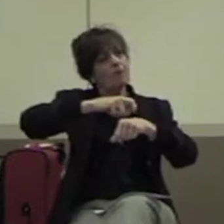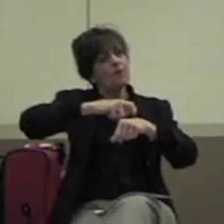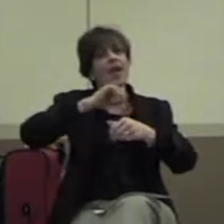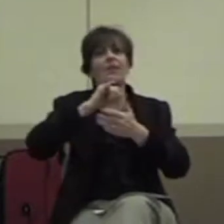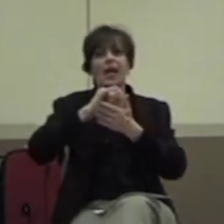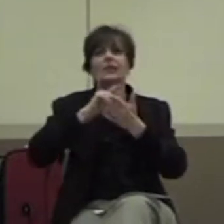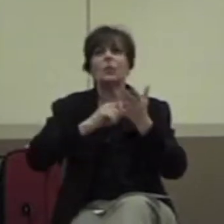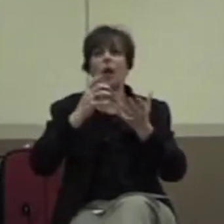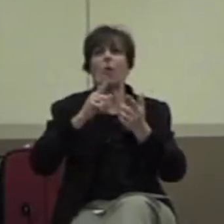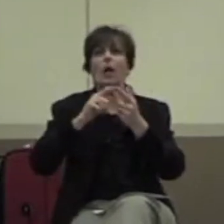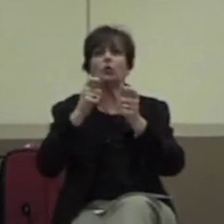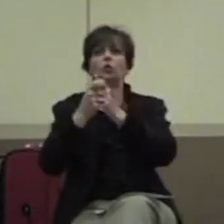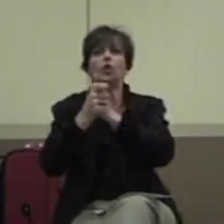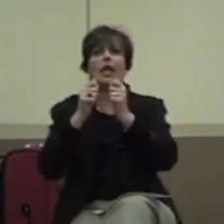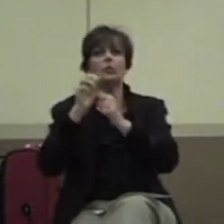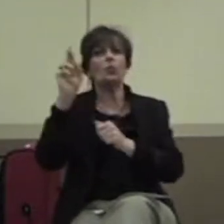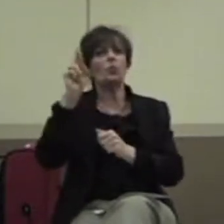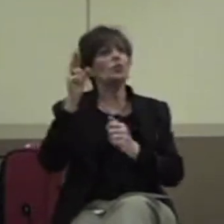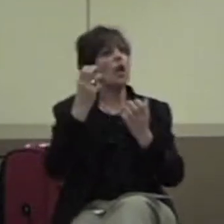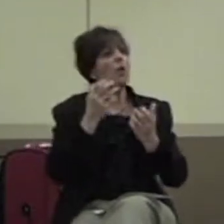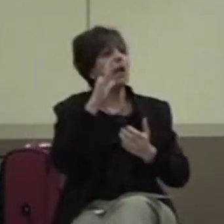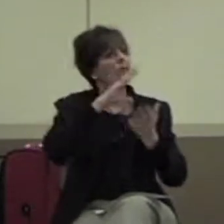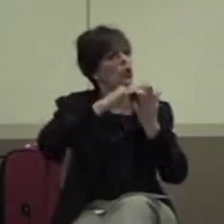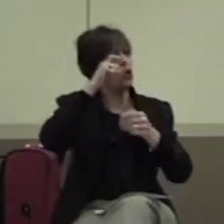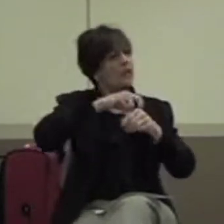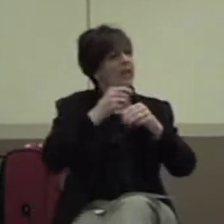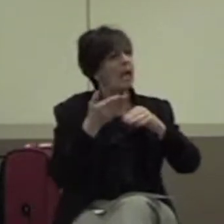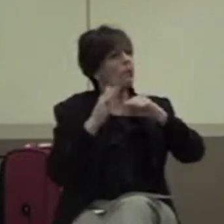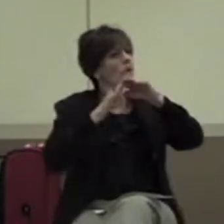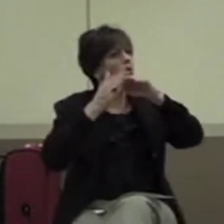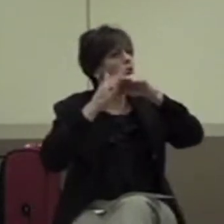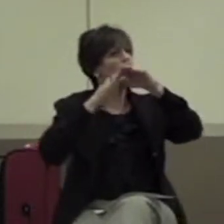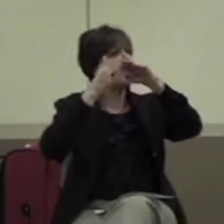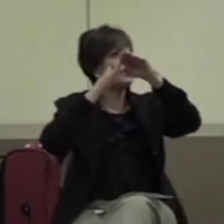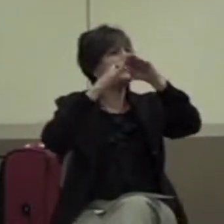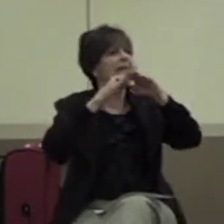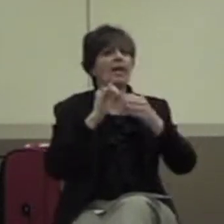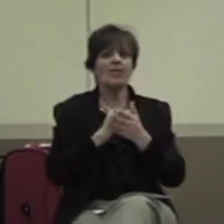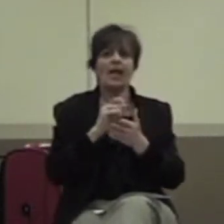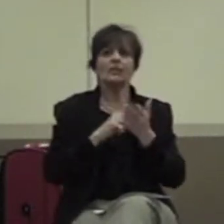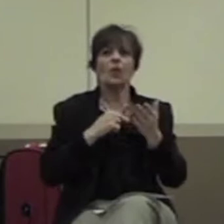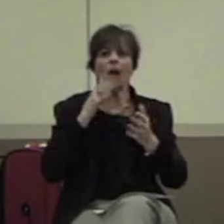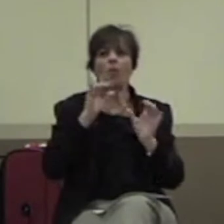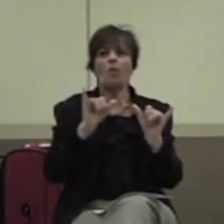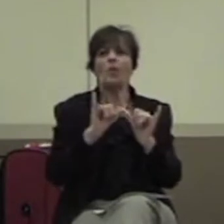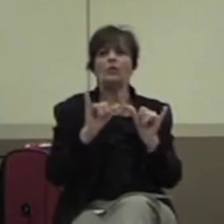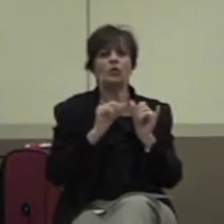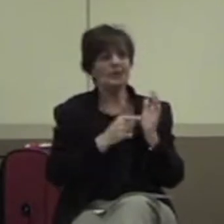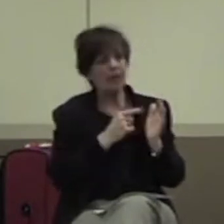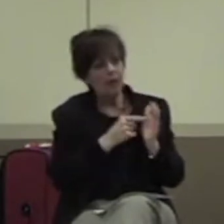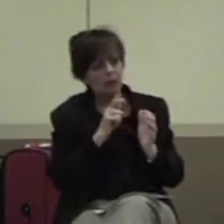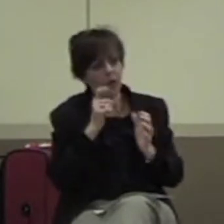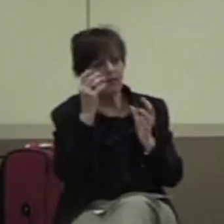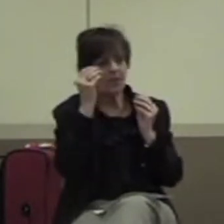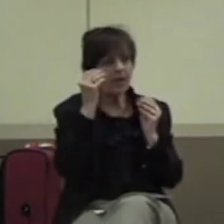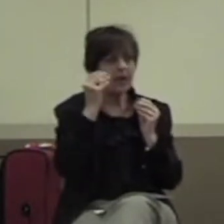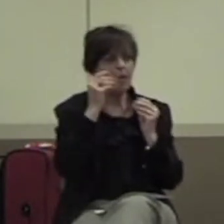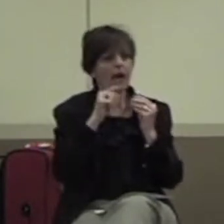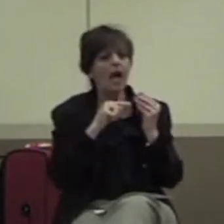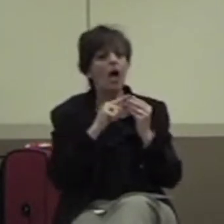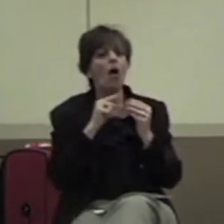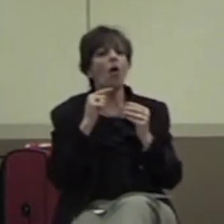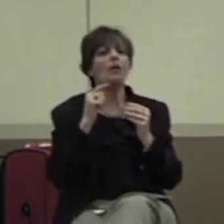to change with Richie. I want his learning time to increase. And that's what I'm really going to measure. So sometimes you kind of have to think